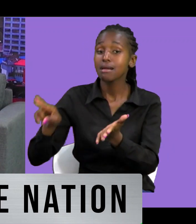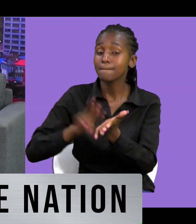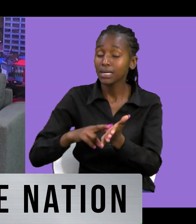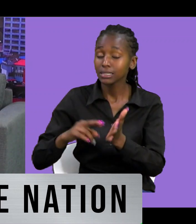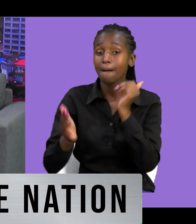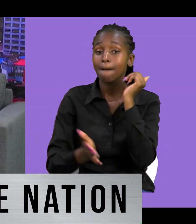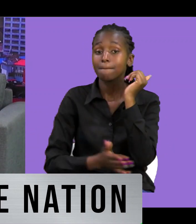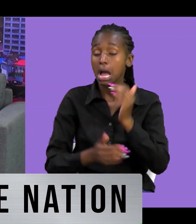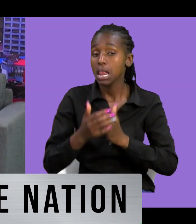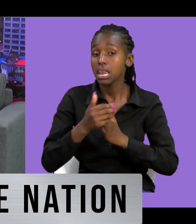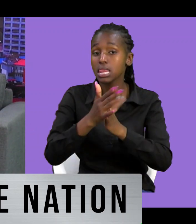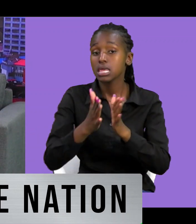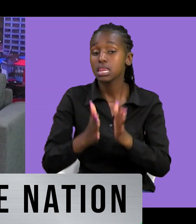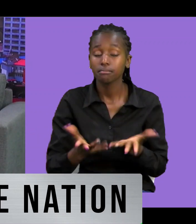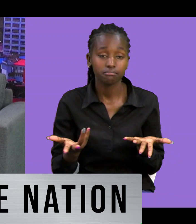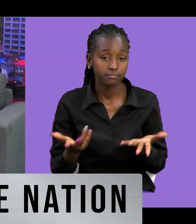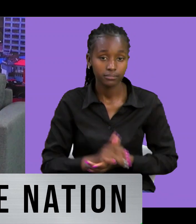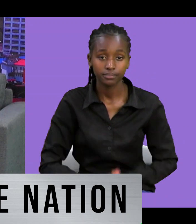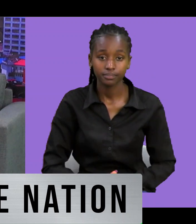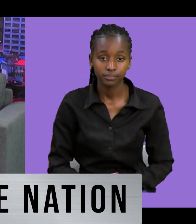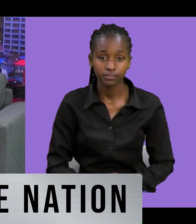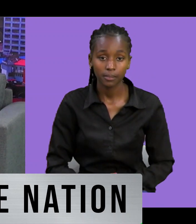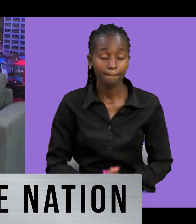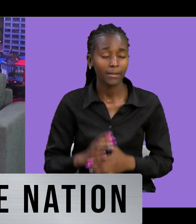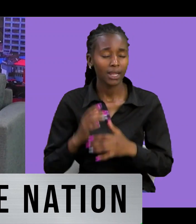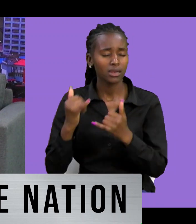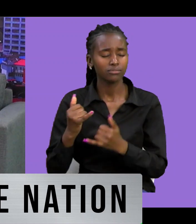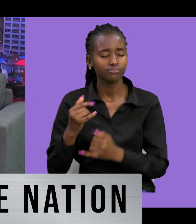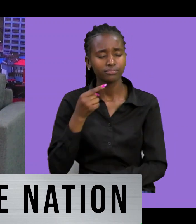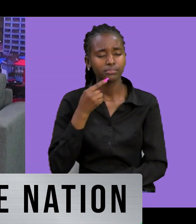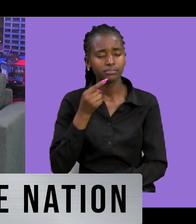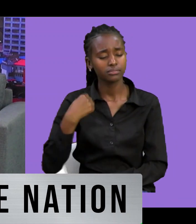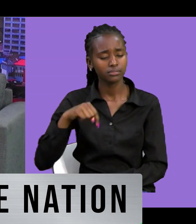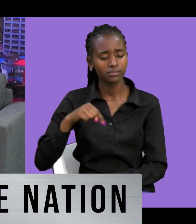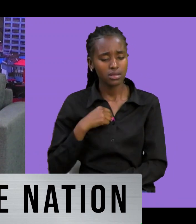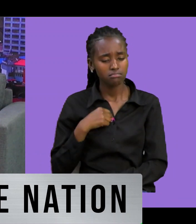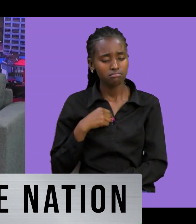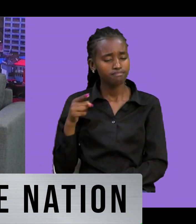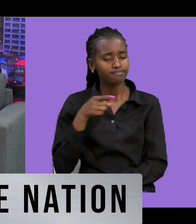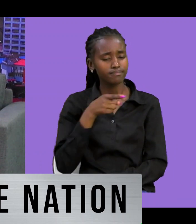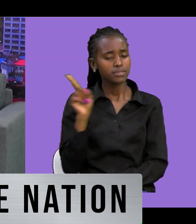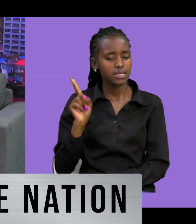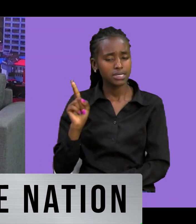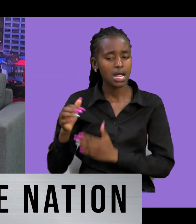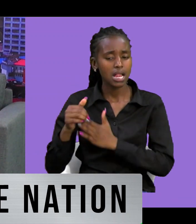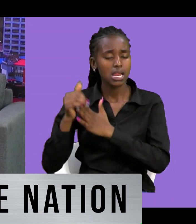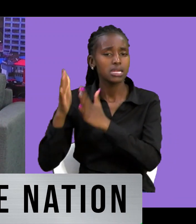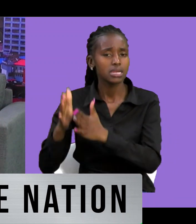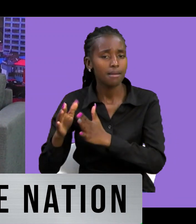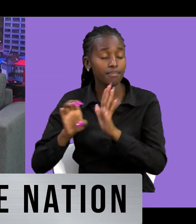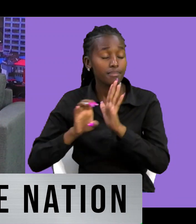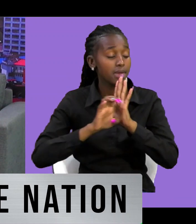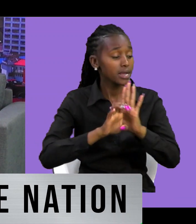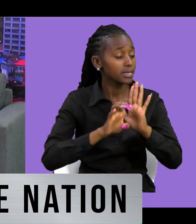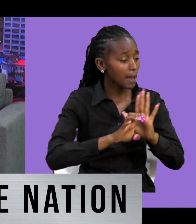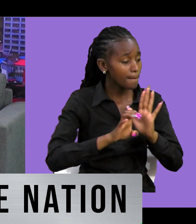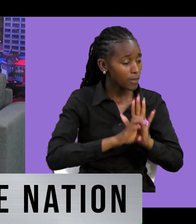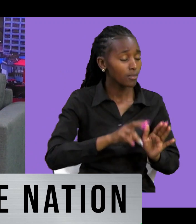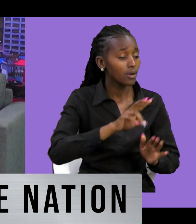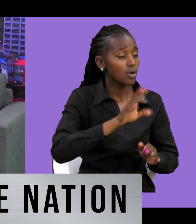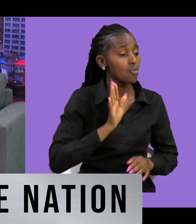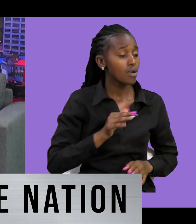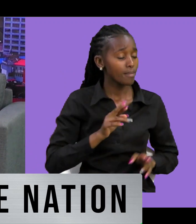power. So our watu, or rather the leaders, I'm looking at the women rep, I'm looking